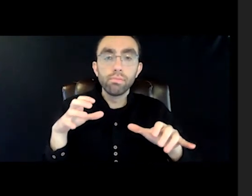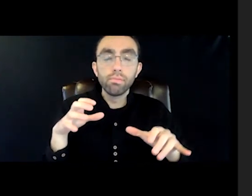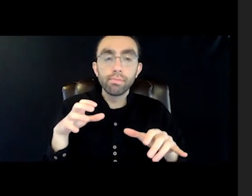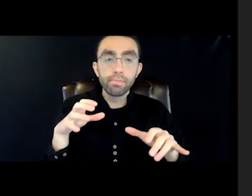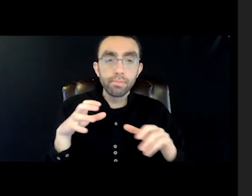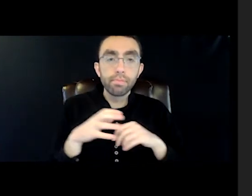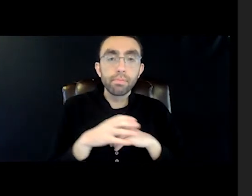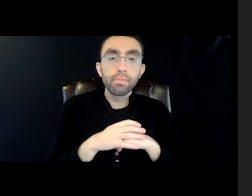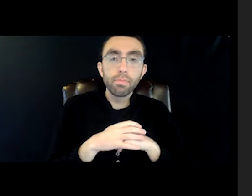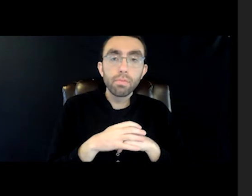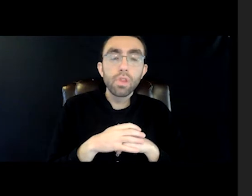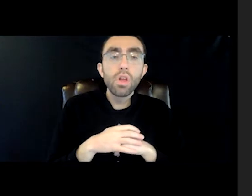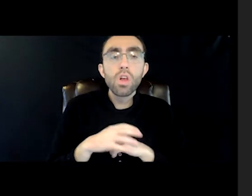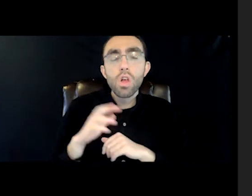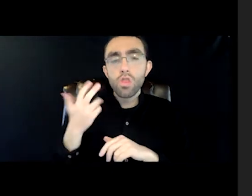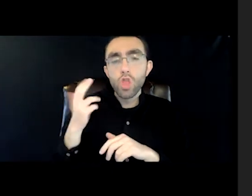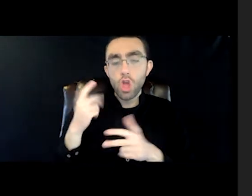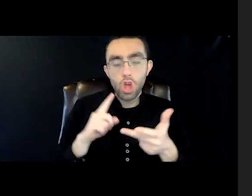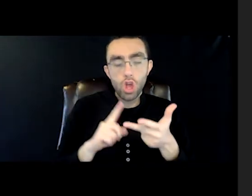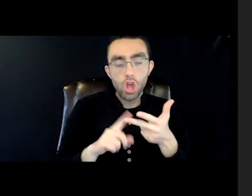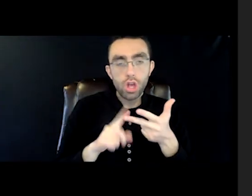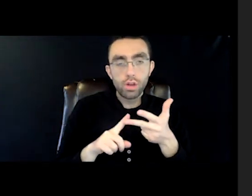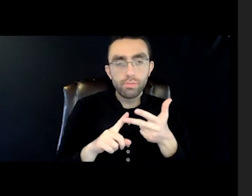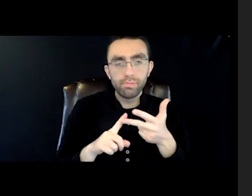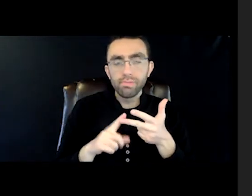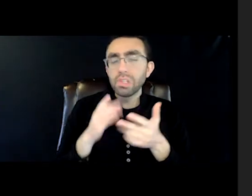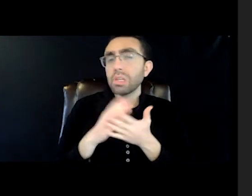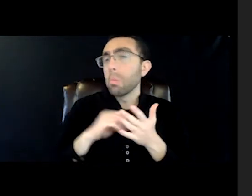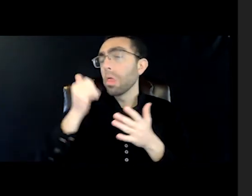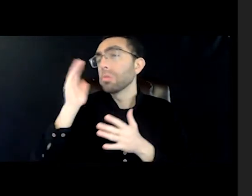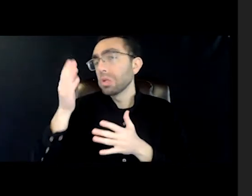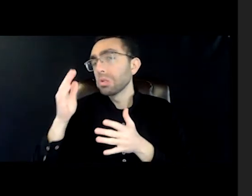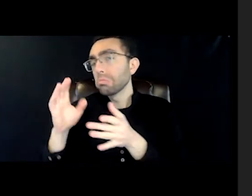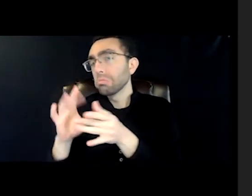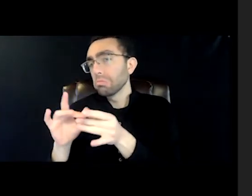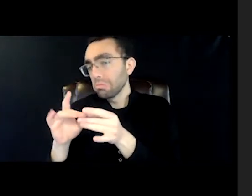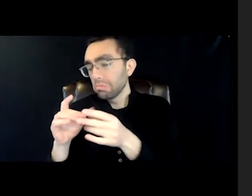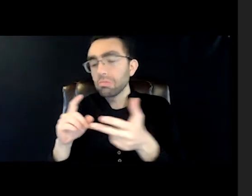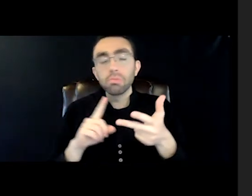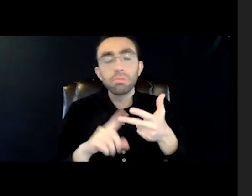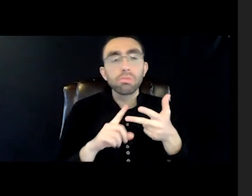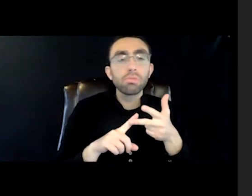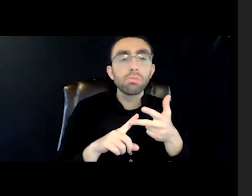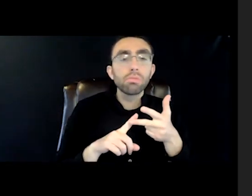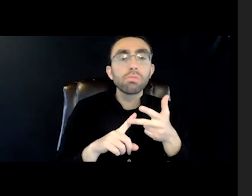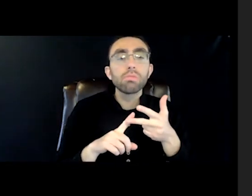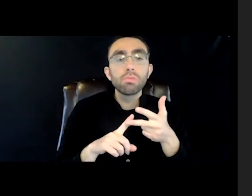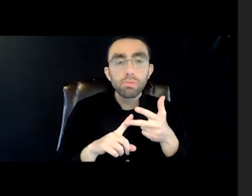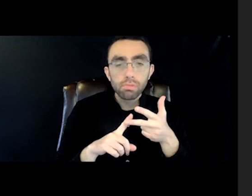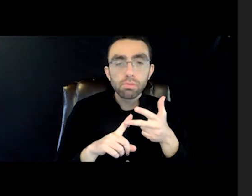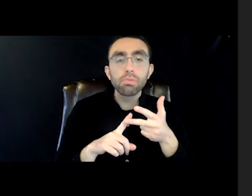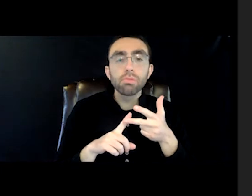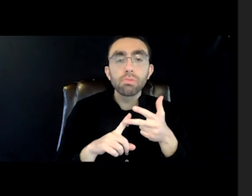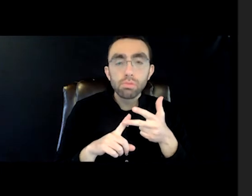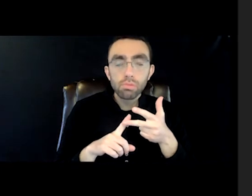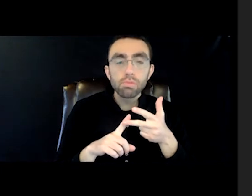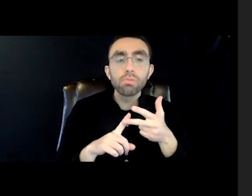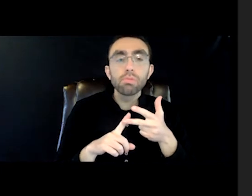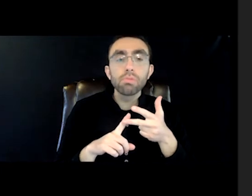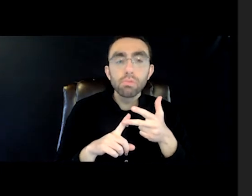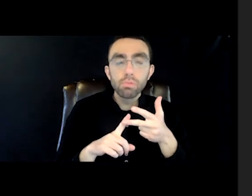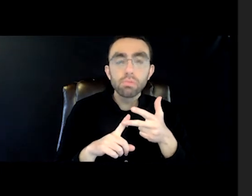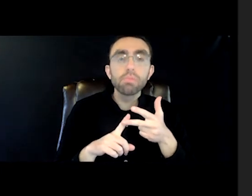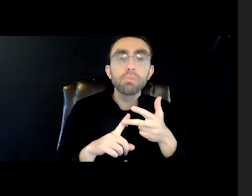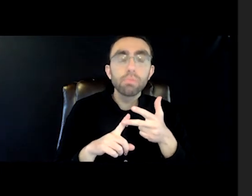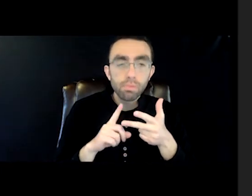And the third thing, and I think a couple of the other speakers touched on this a little bit, but there is this narrative, this widespread narrative that